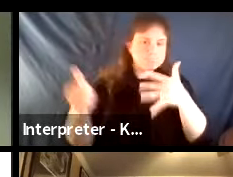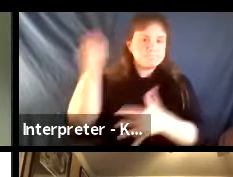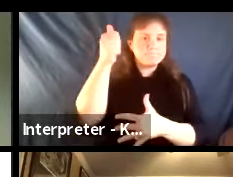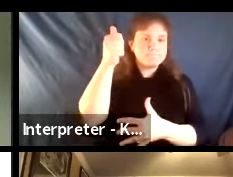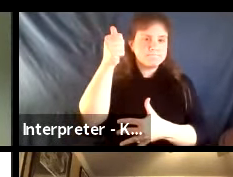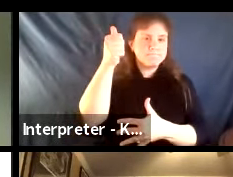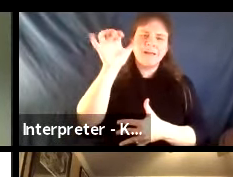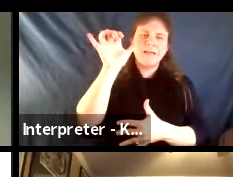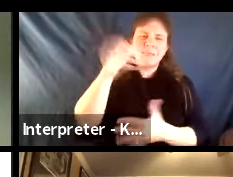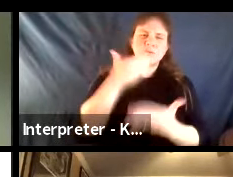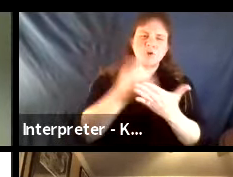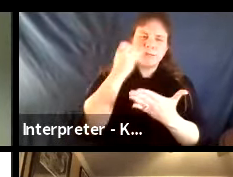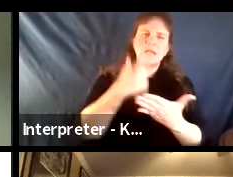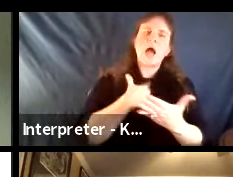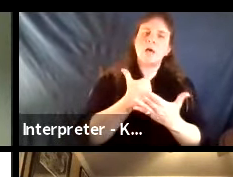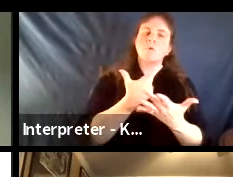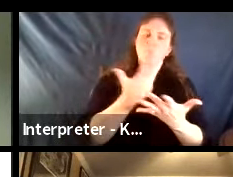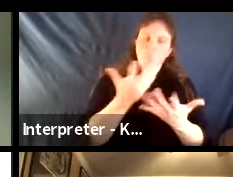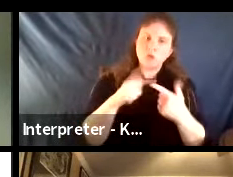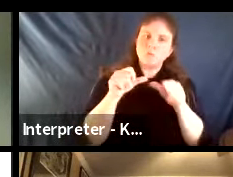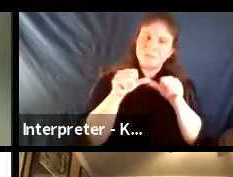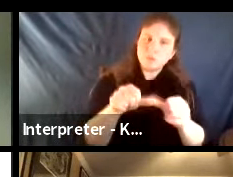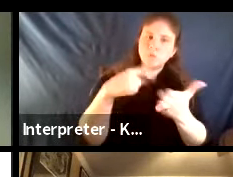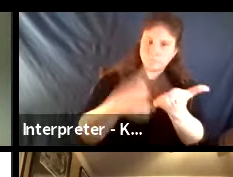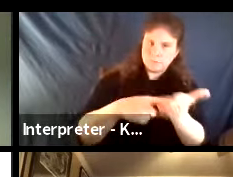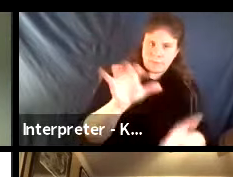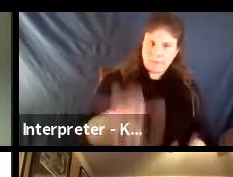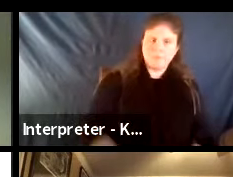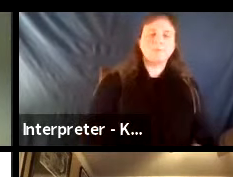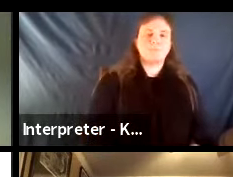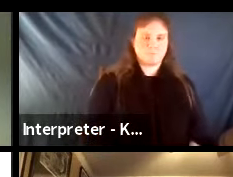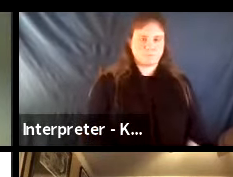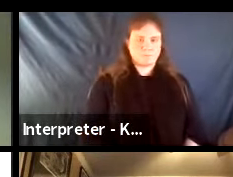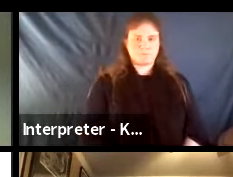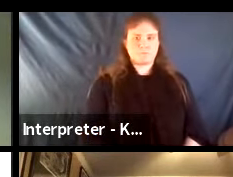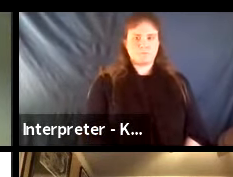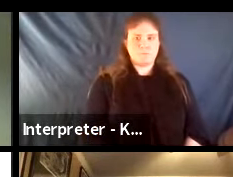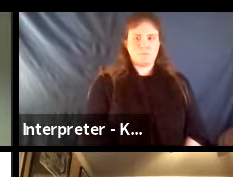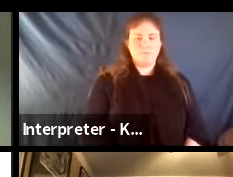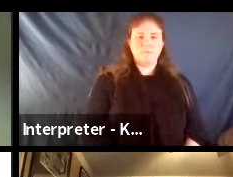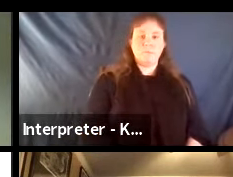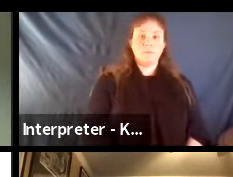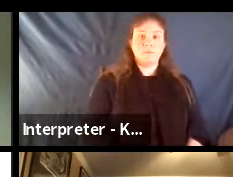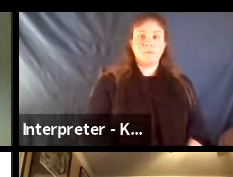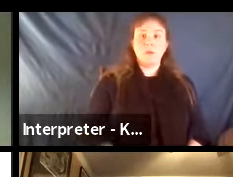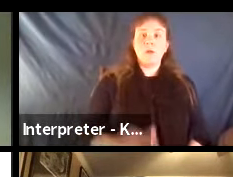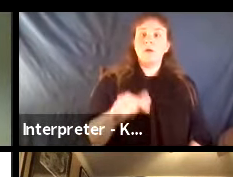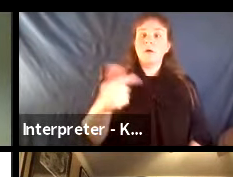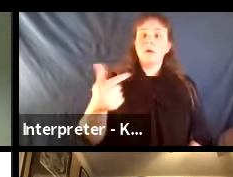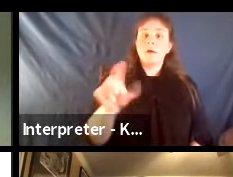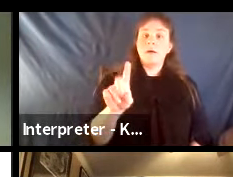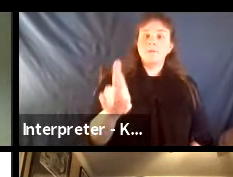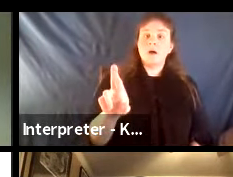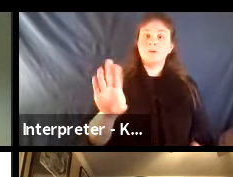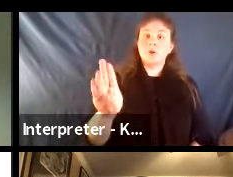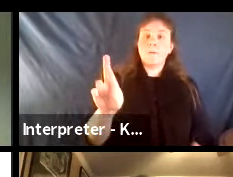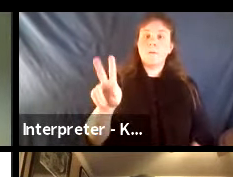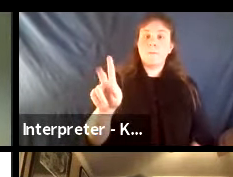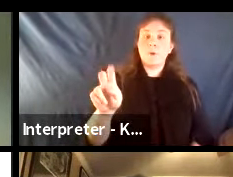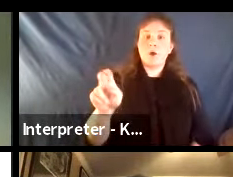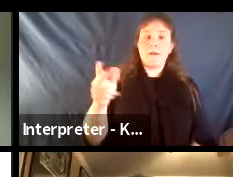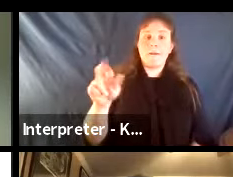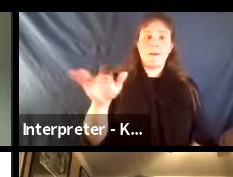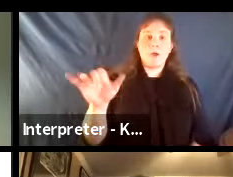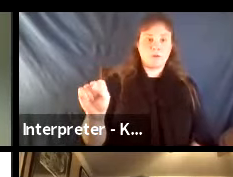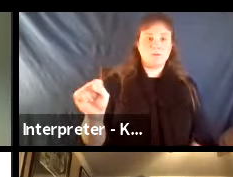conversation. Thank you, Jeff. Great points. Nadine, back to you. Thank you so